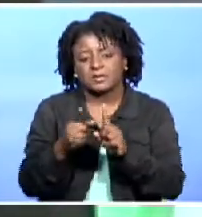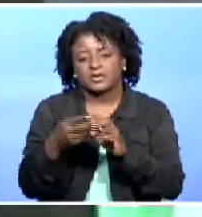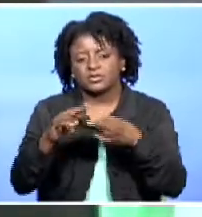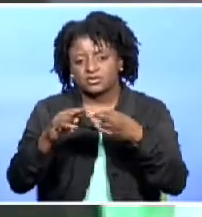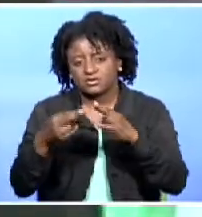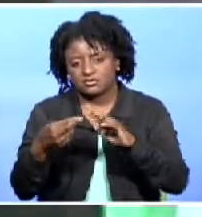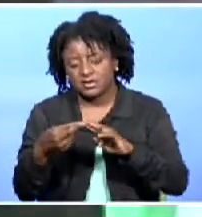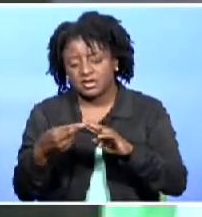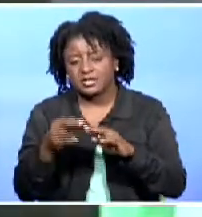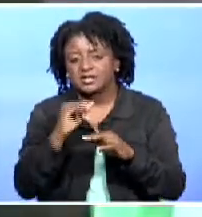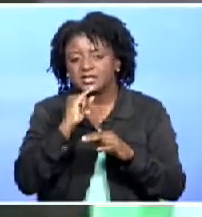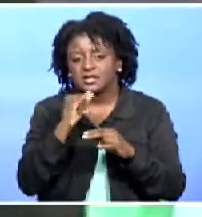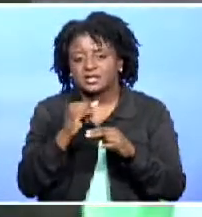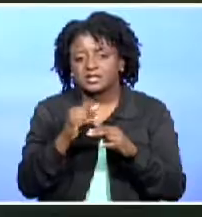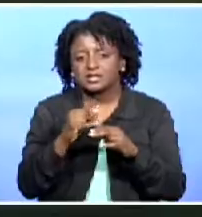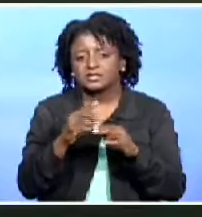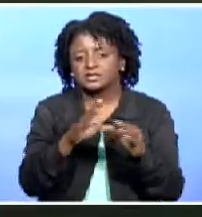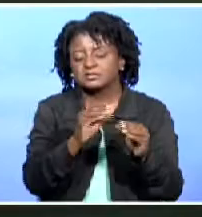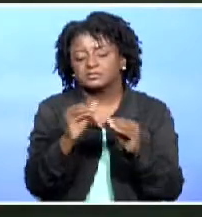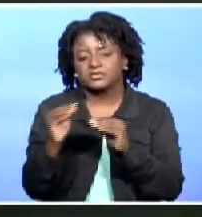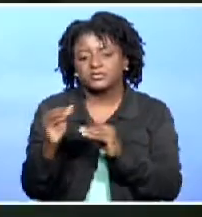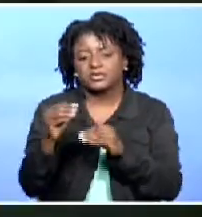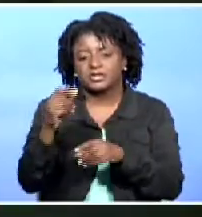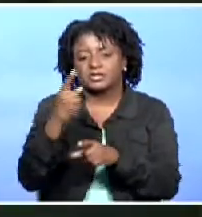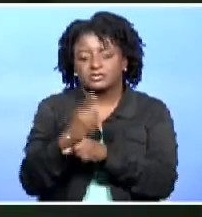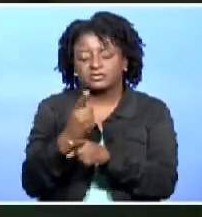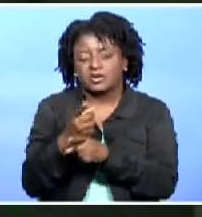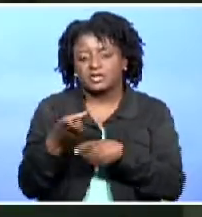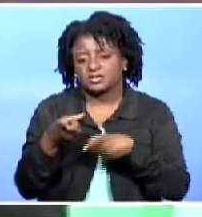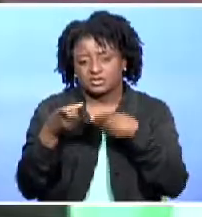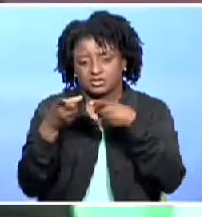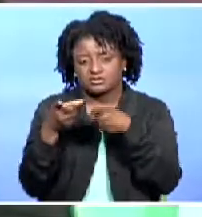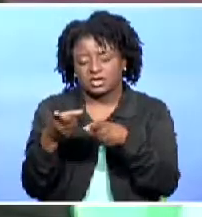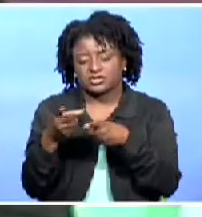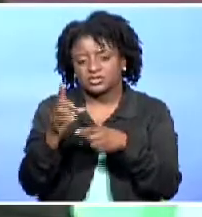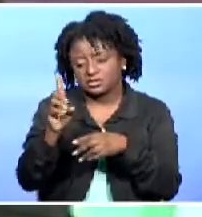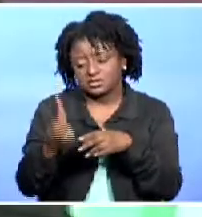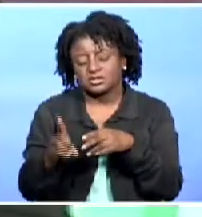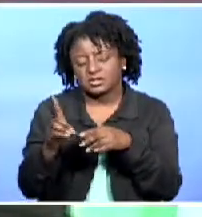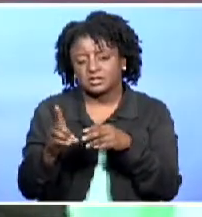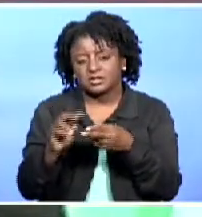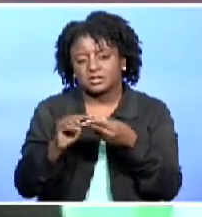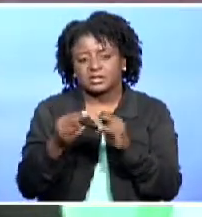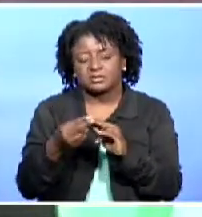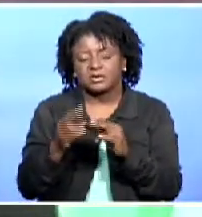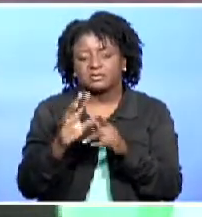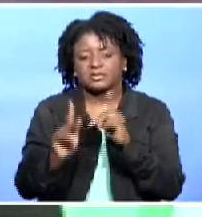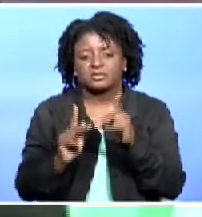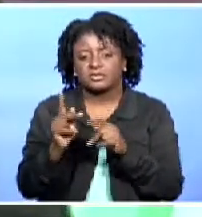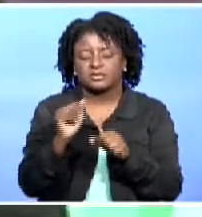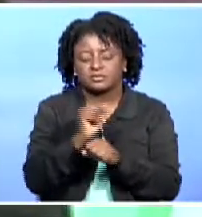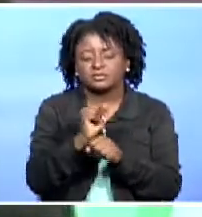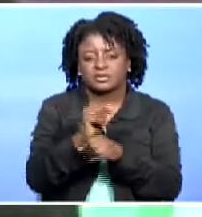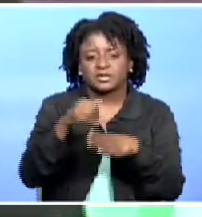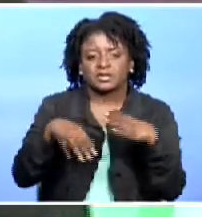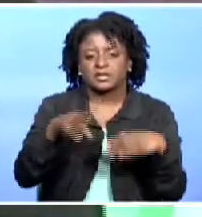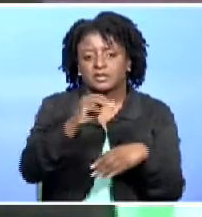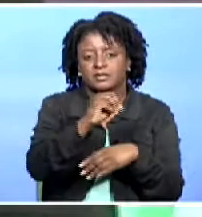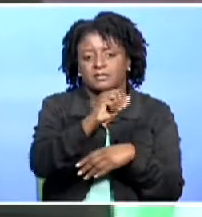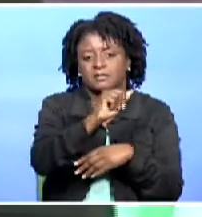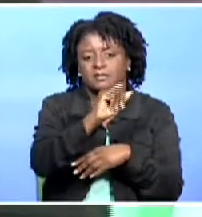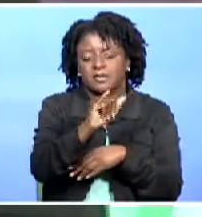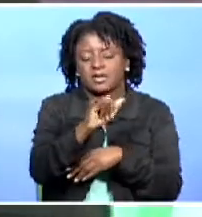rate is trending in the right direction. The number of persons employed in